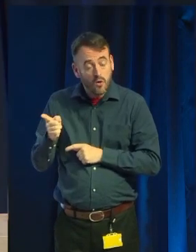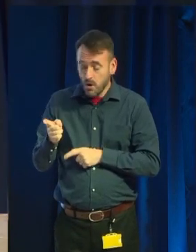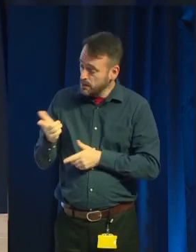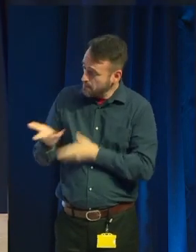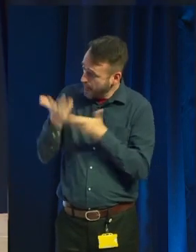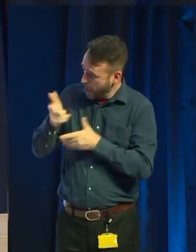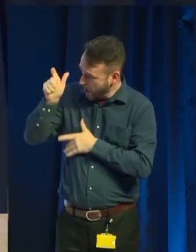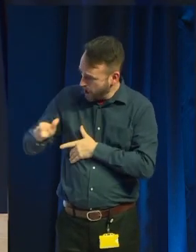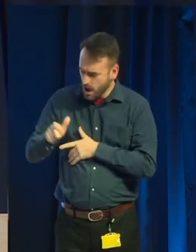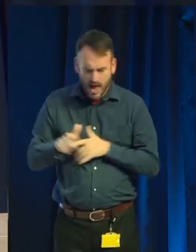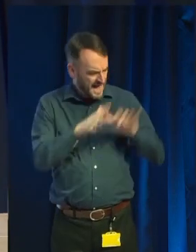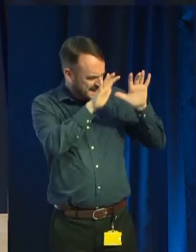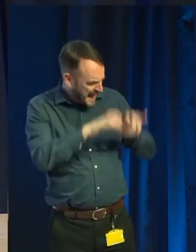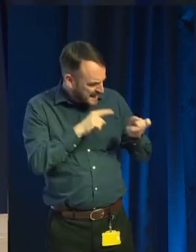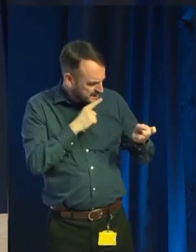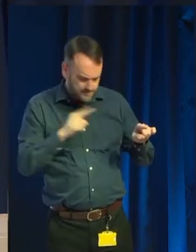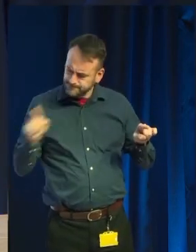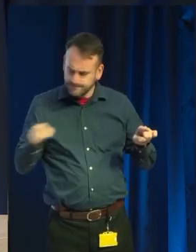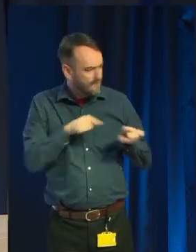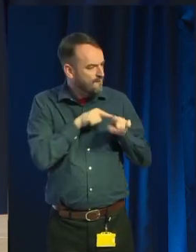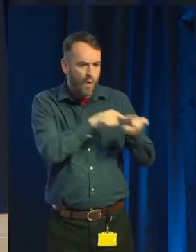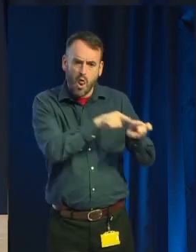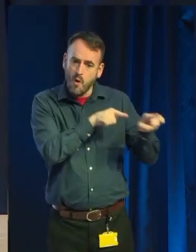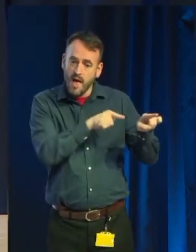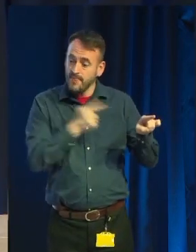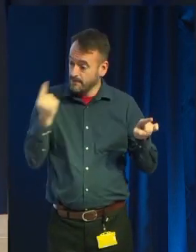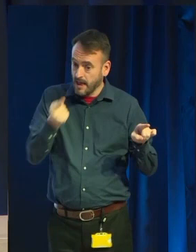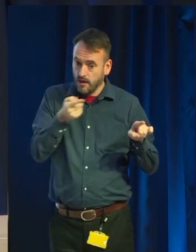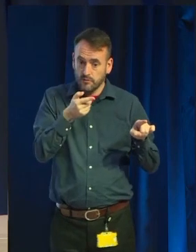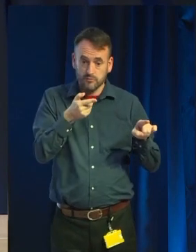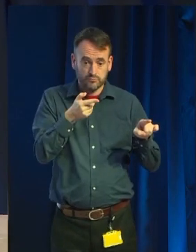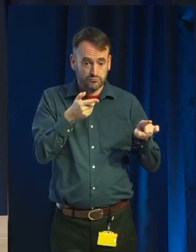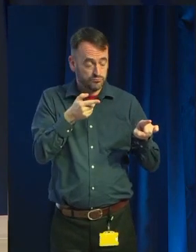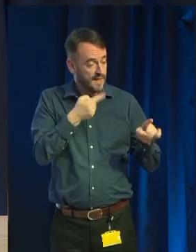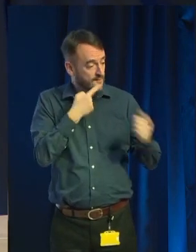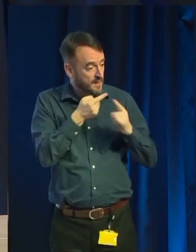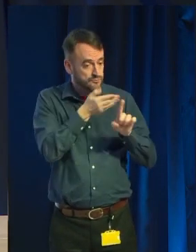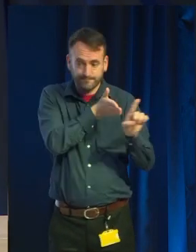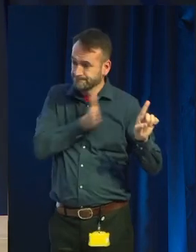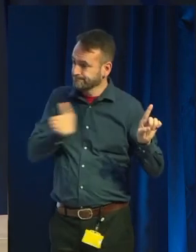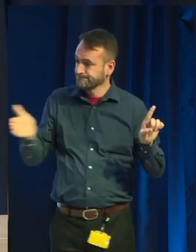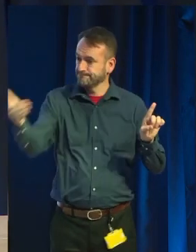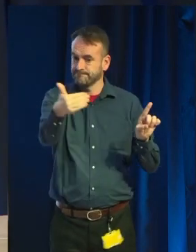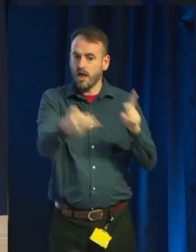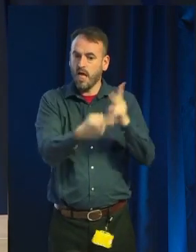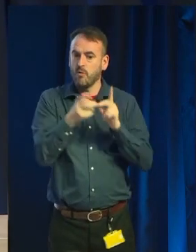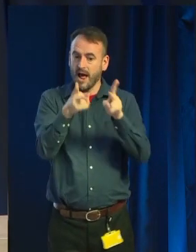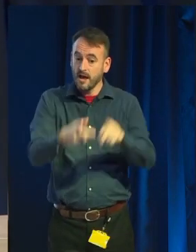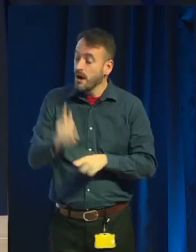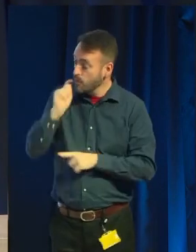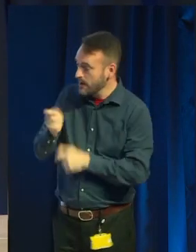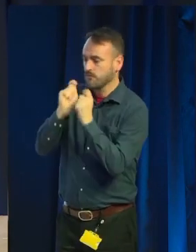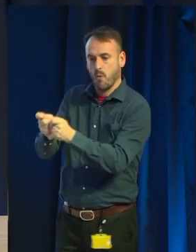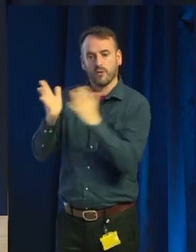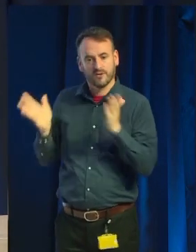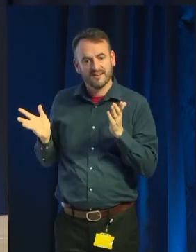but rather tries to find another way to find the information, then she has a bonus. For example, some points in